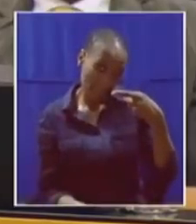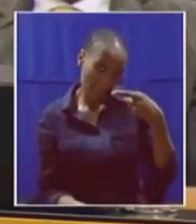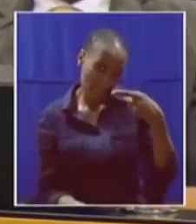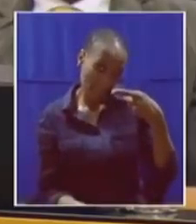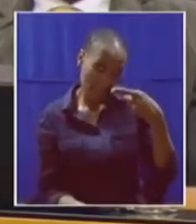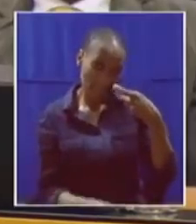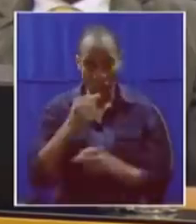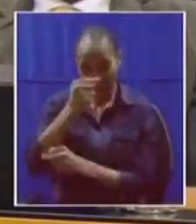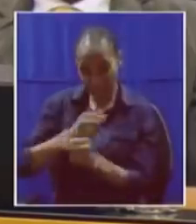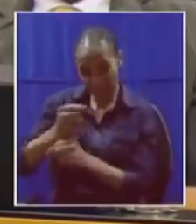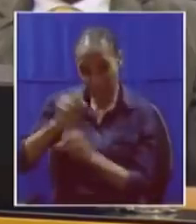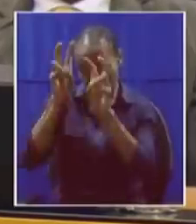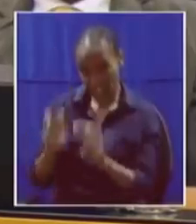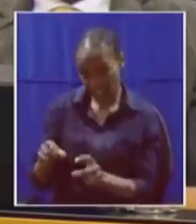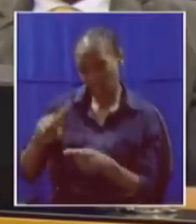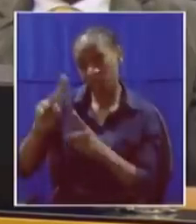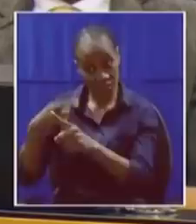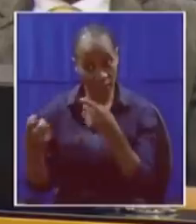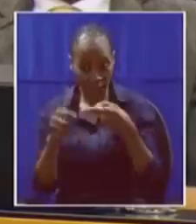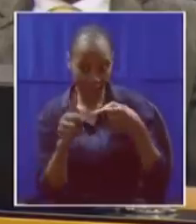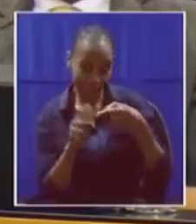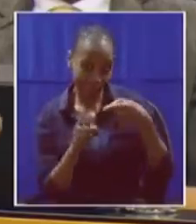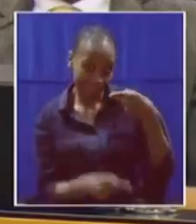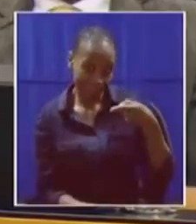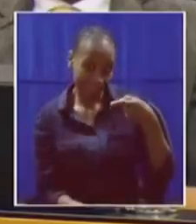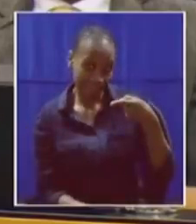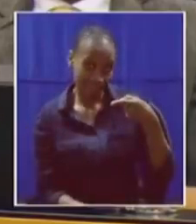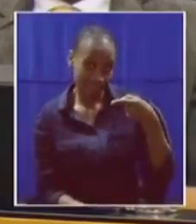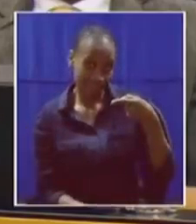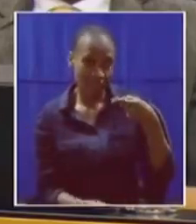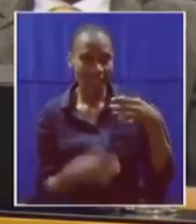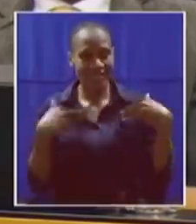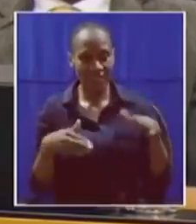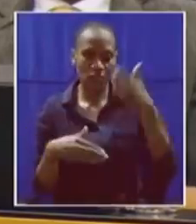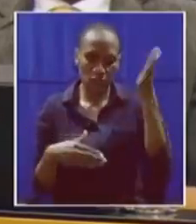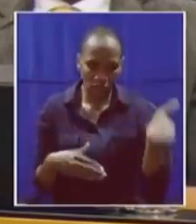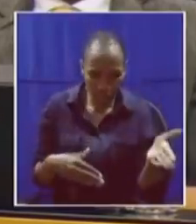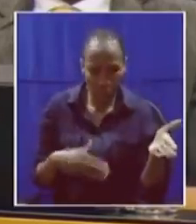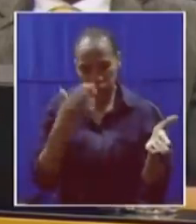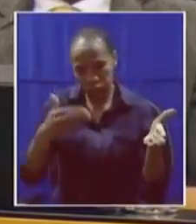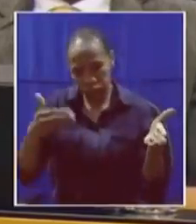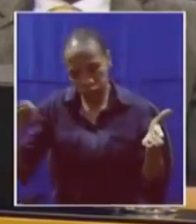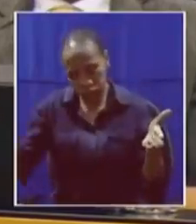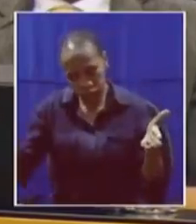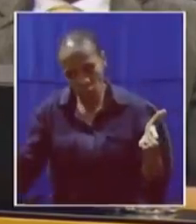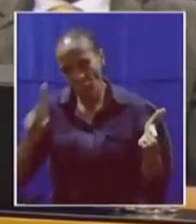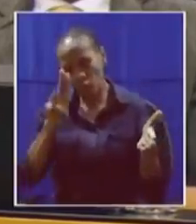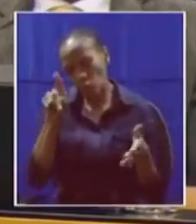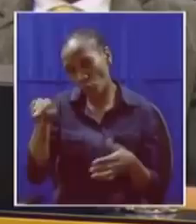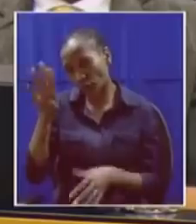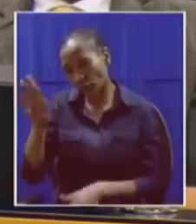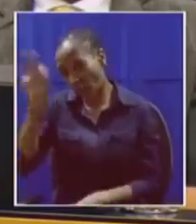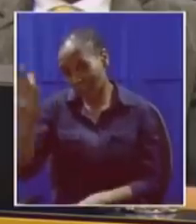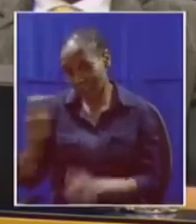renewable energy, for example, was at 0 at point X. It is supplying 2.4% of the